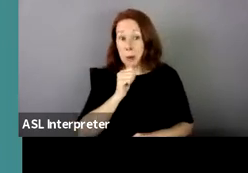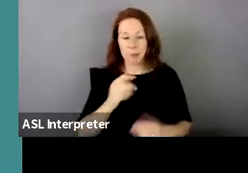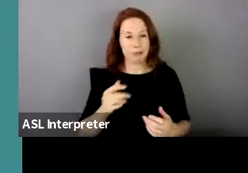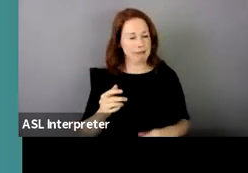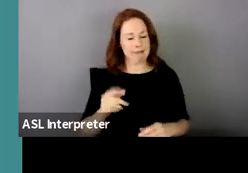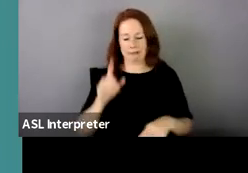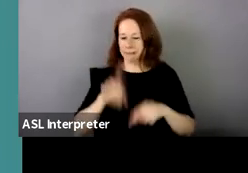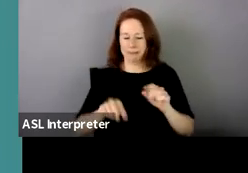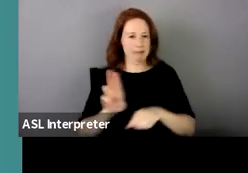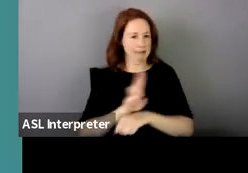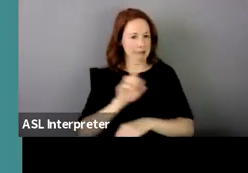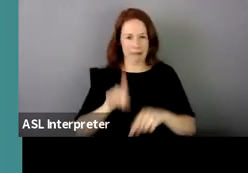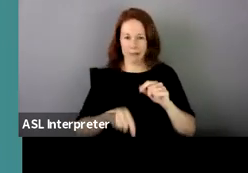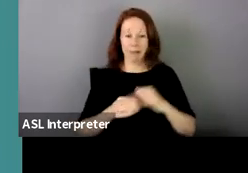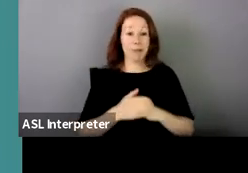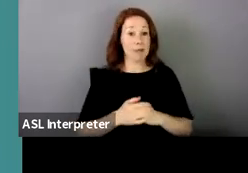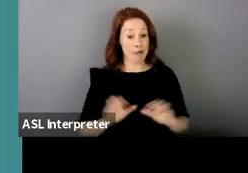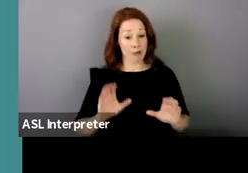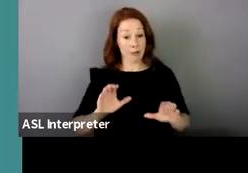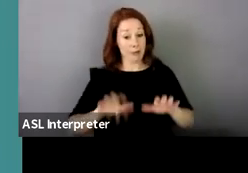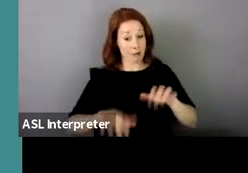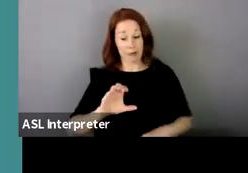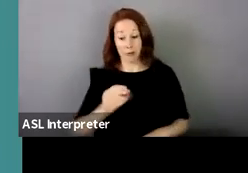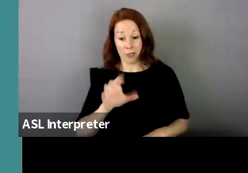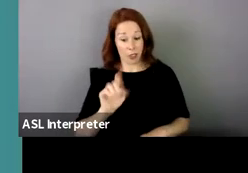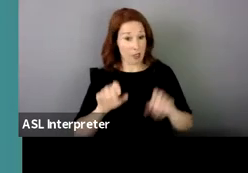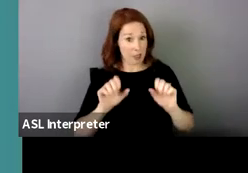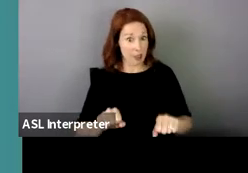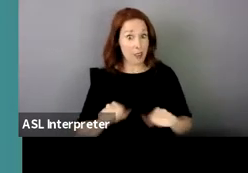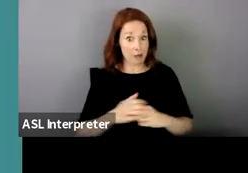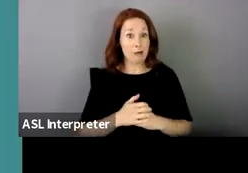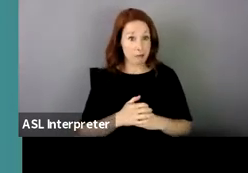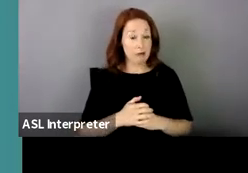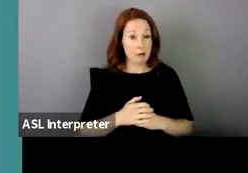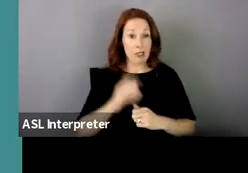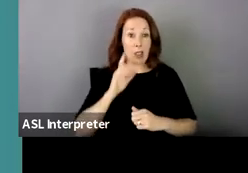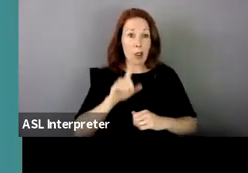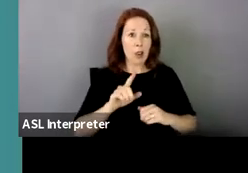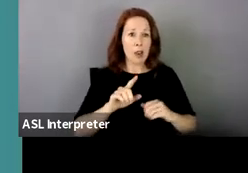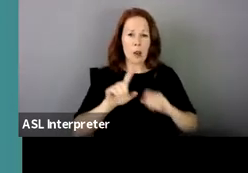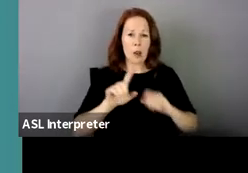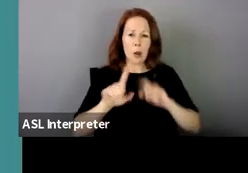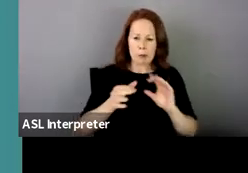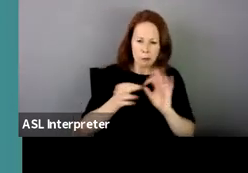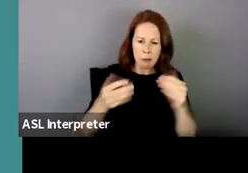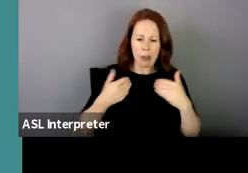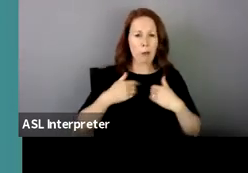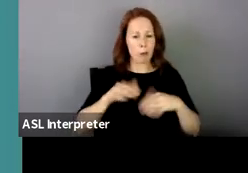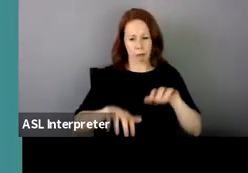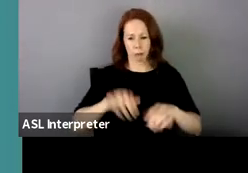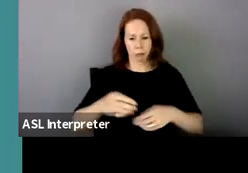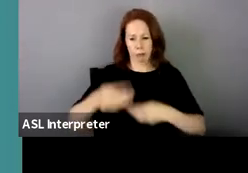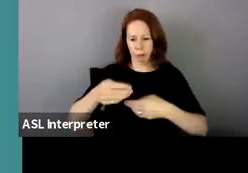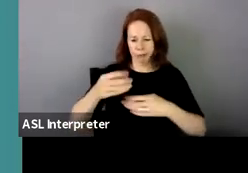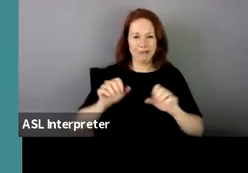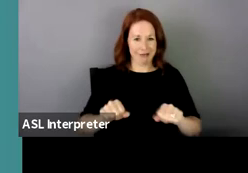but you can use the chat and the Q&A to share your questions and comments throughout the evening. If you're